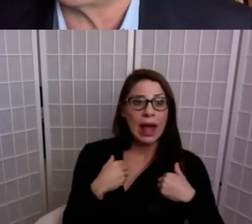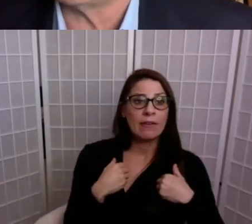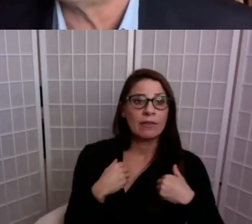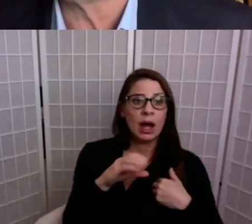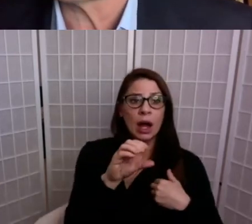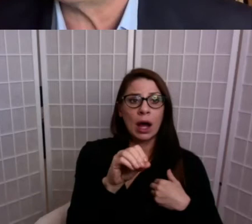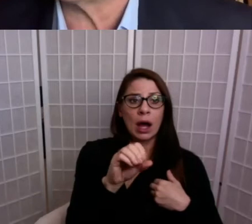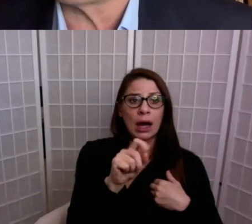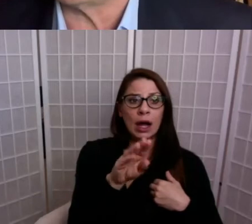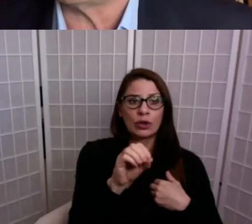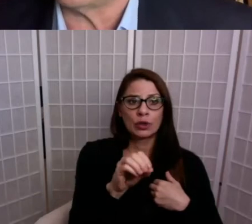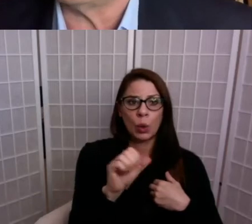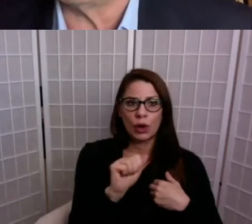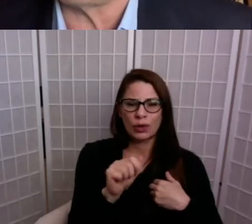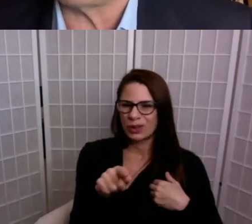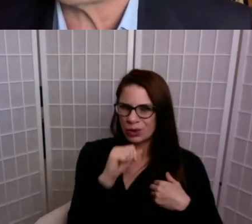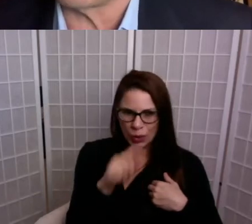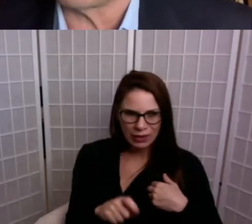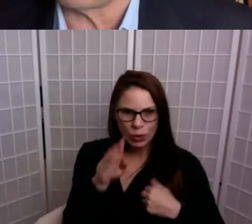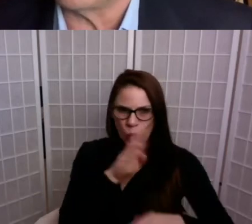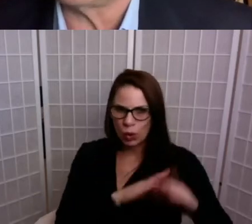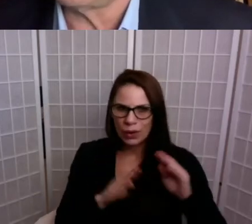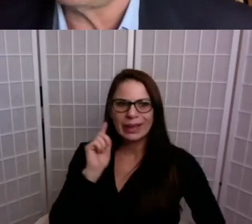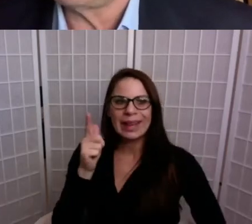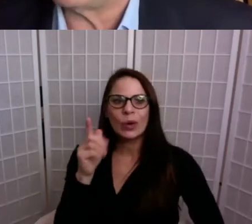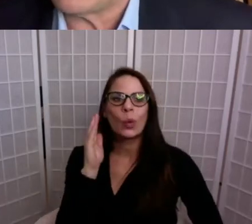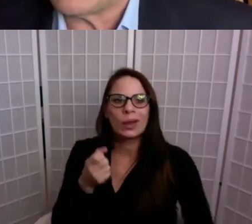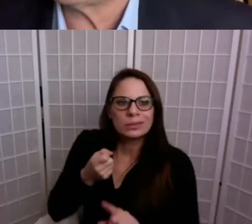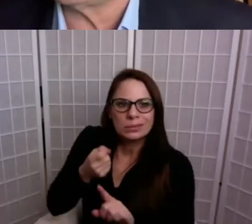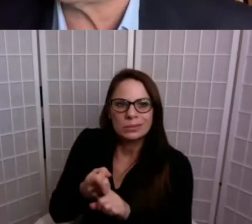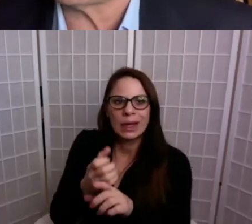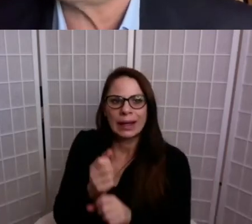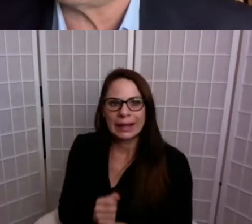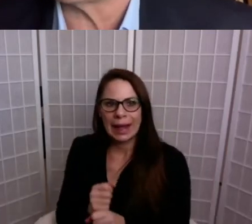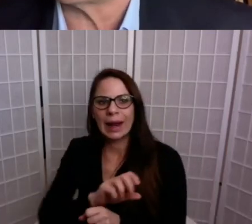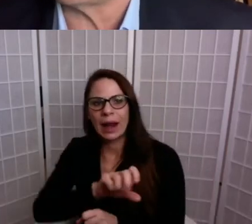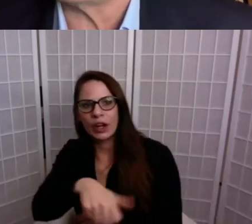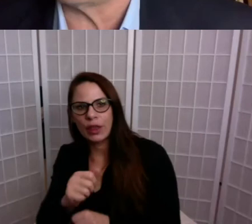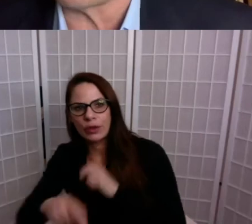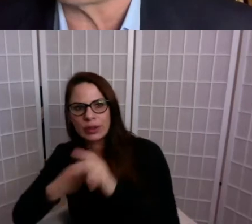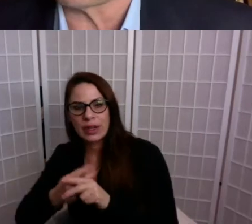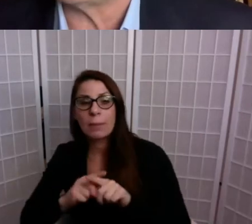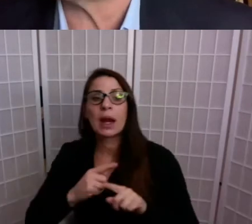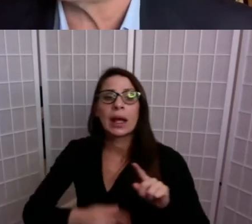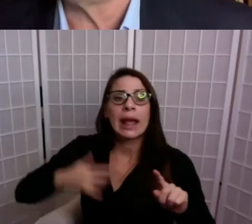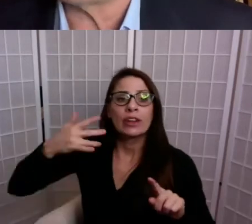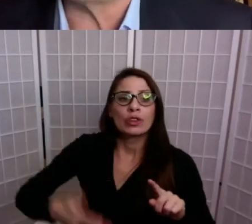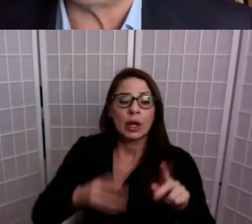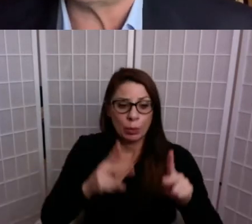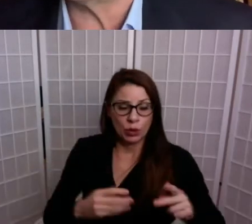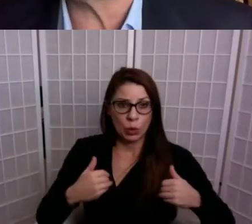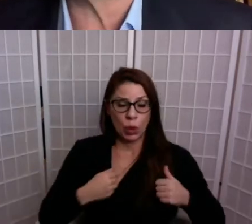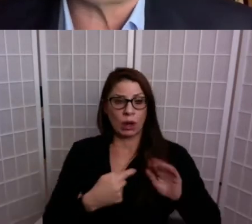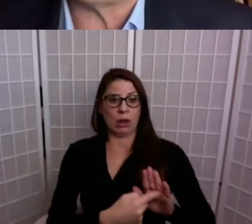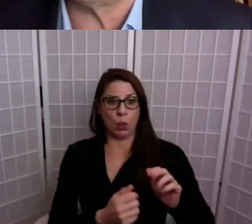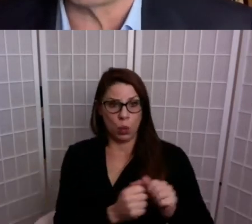worry that you're going to get an inflammatory arthritis. But occasionally someone will present with arthritis that we think